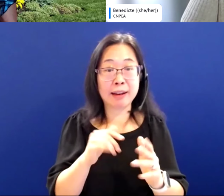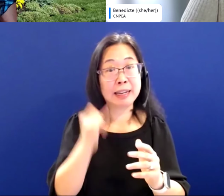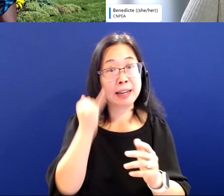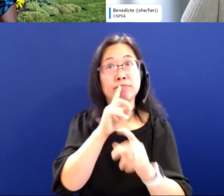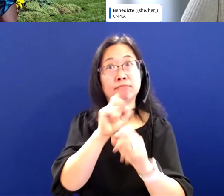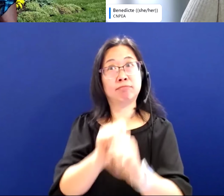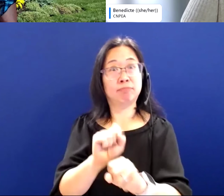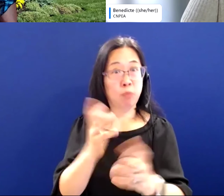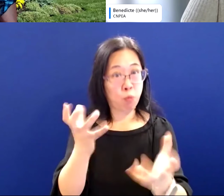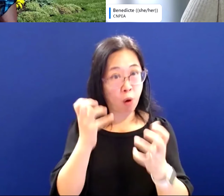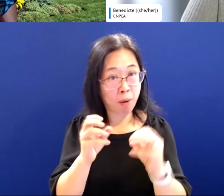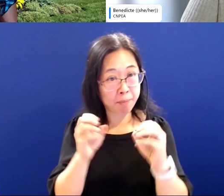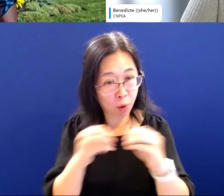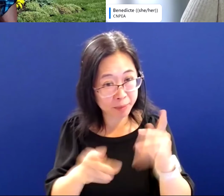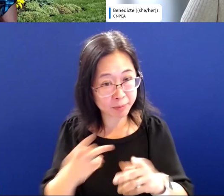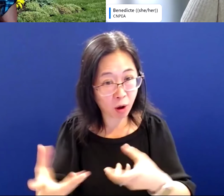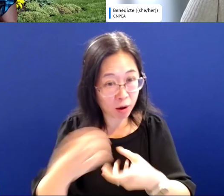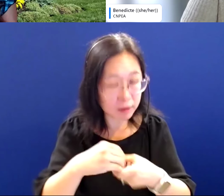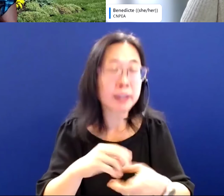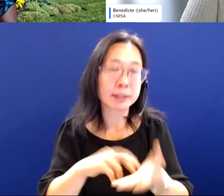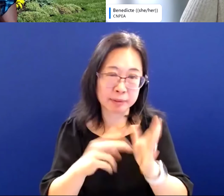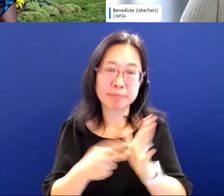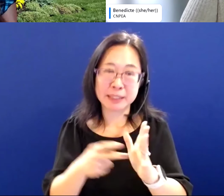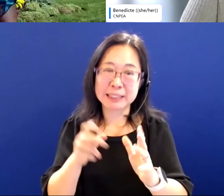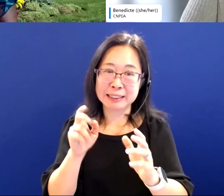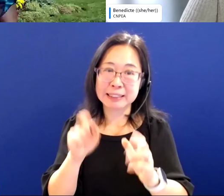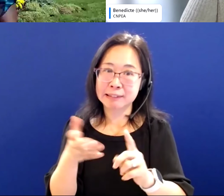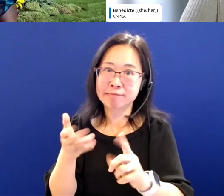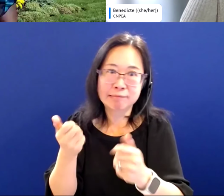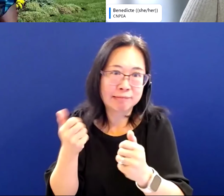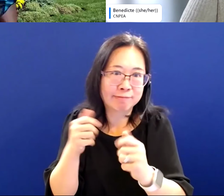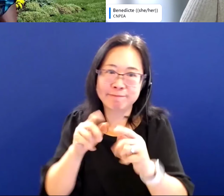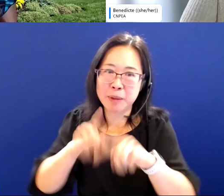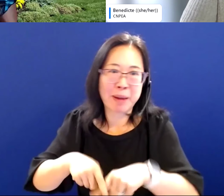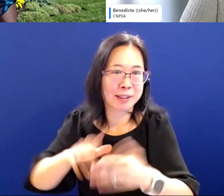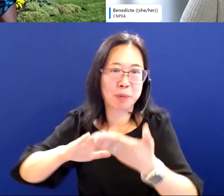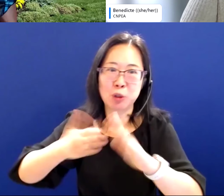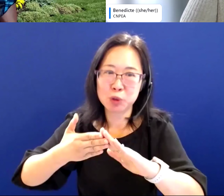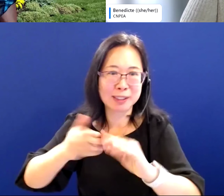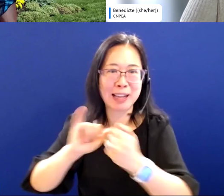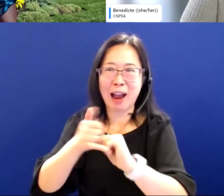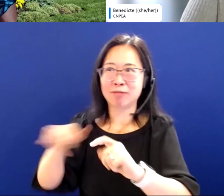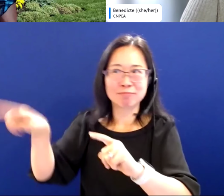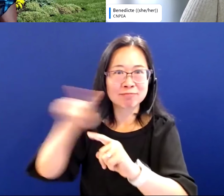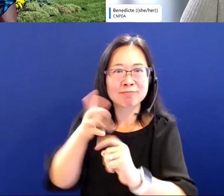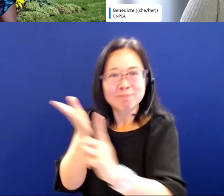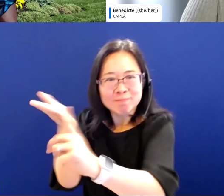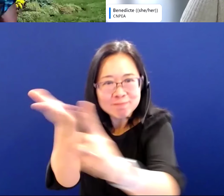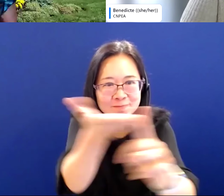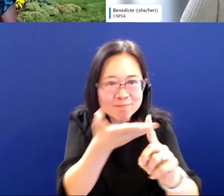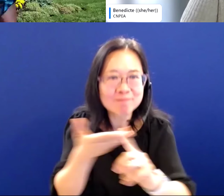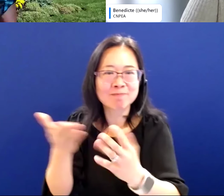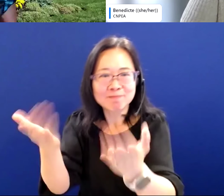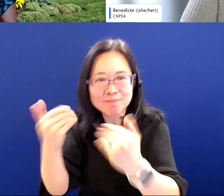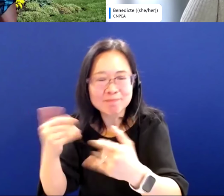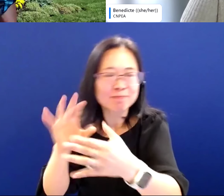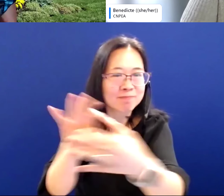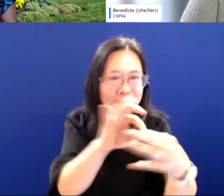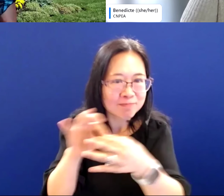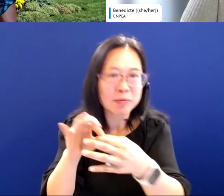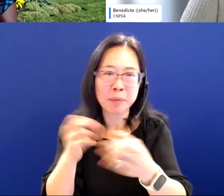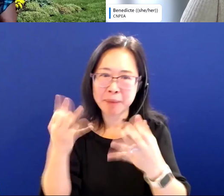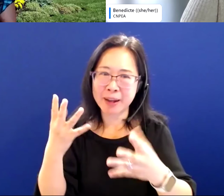reaching individuals. So yeah, I think probably a very multifaceted approach would have to be used.